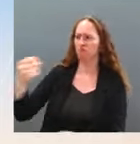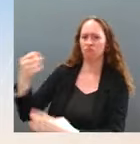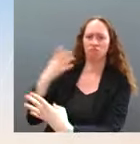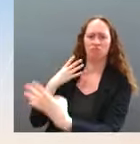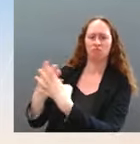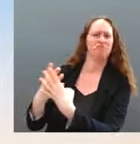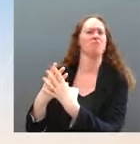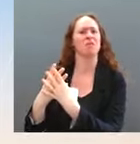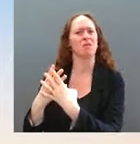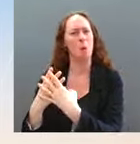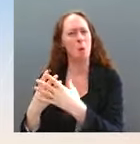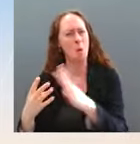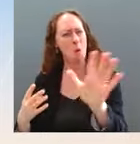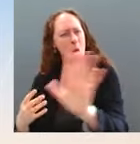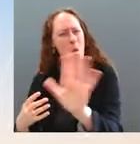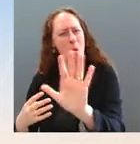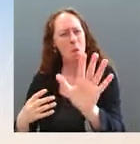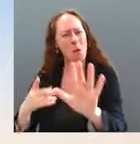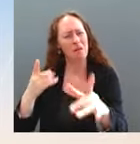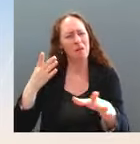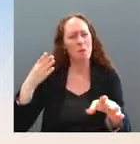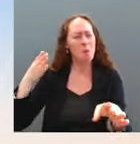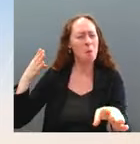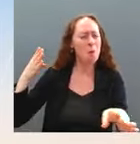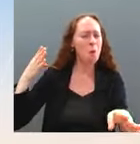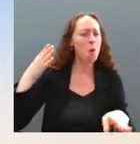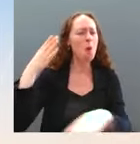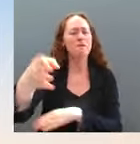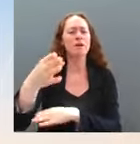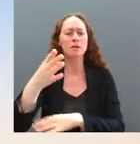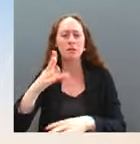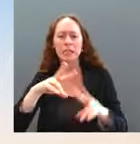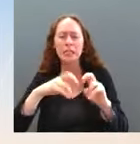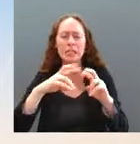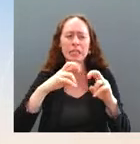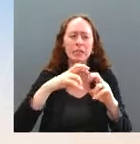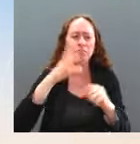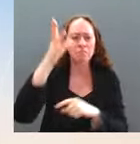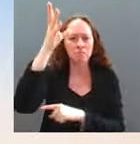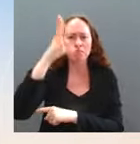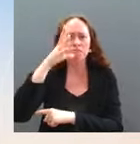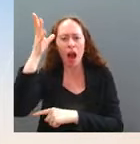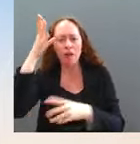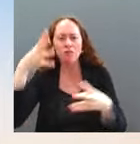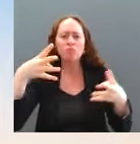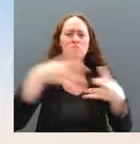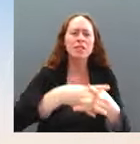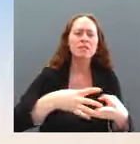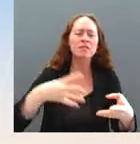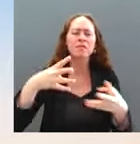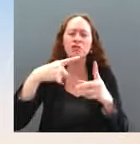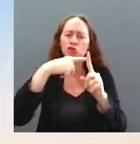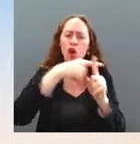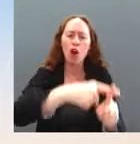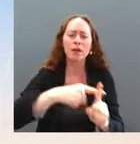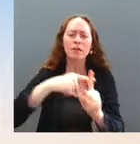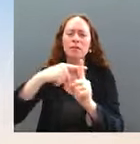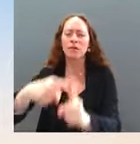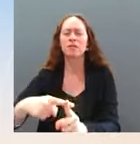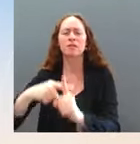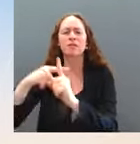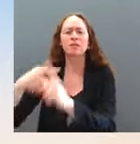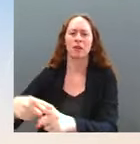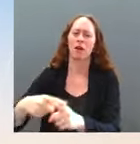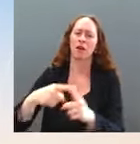to investigate them for abuse just to harass and intimidate the LGBTQI plus community, today's vote in Alabama will